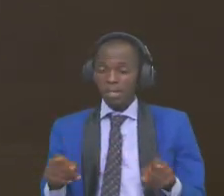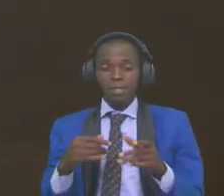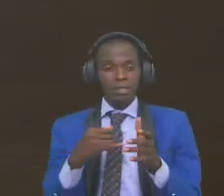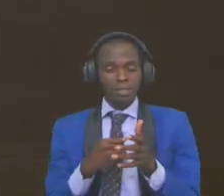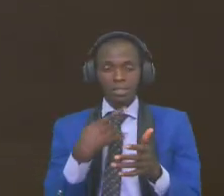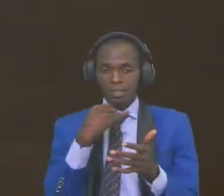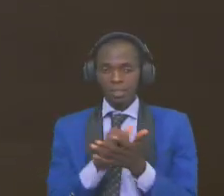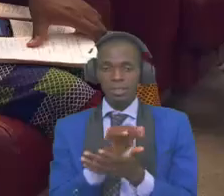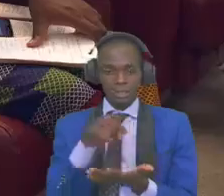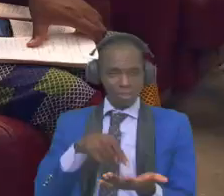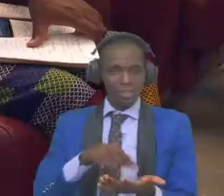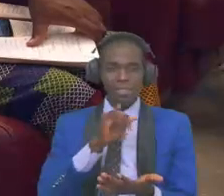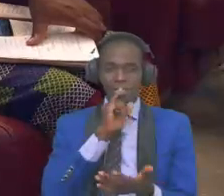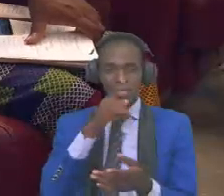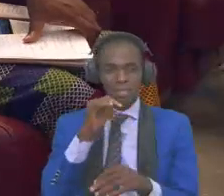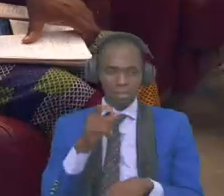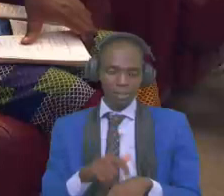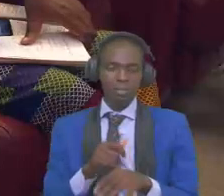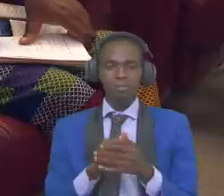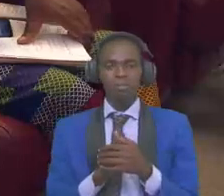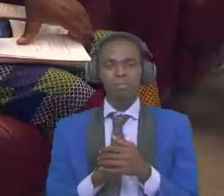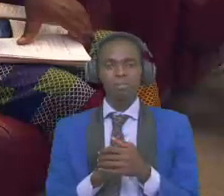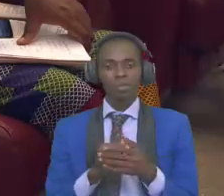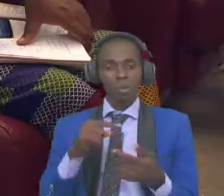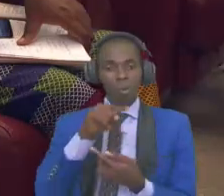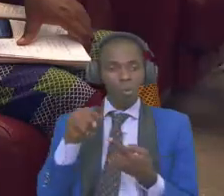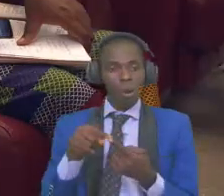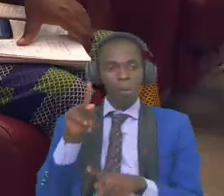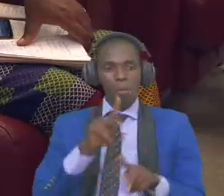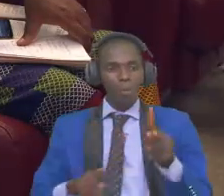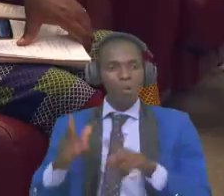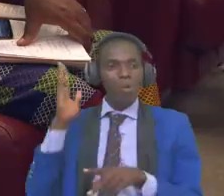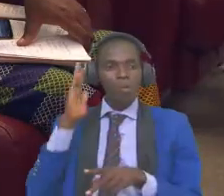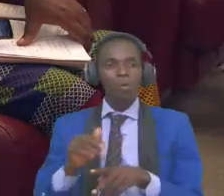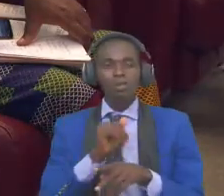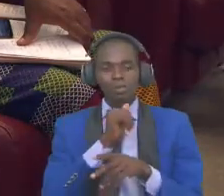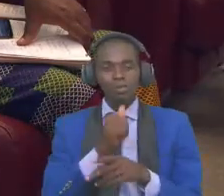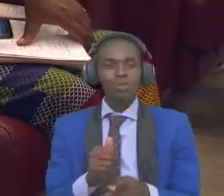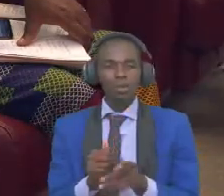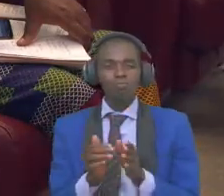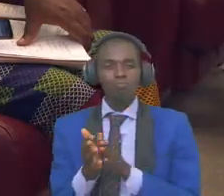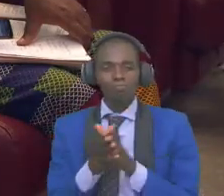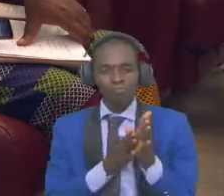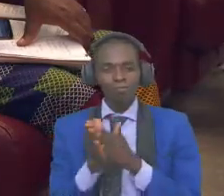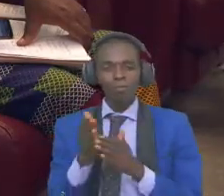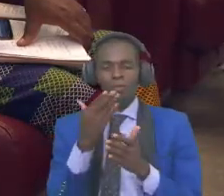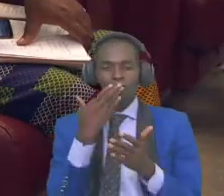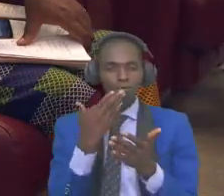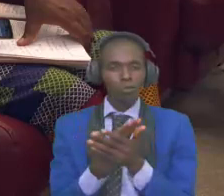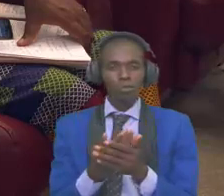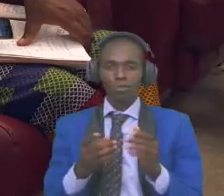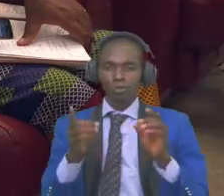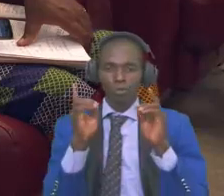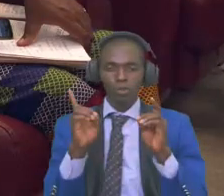is the time when people will not endure sound doctrine. The doctrine